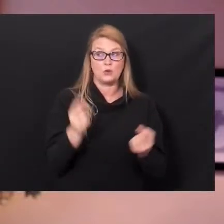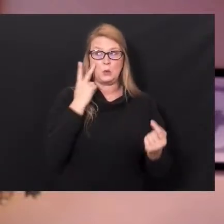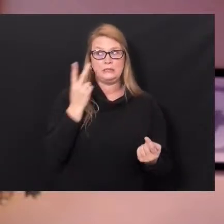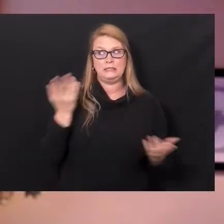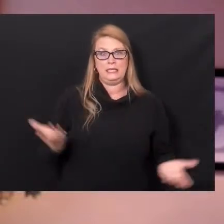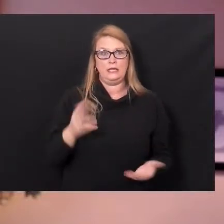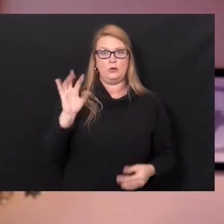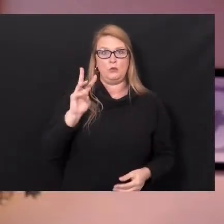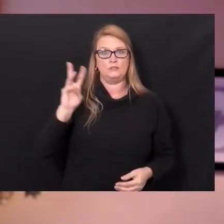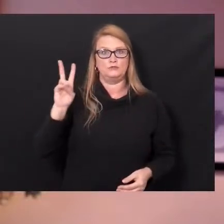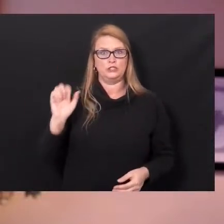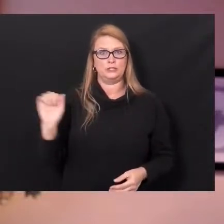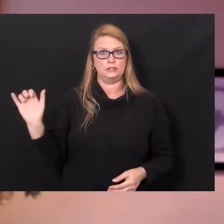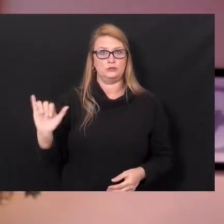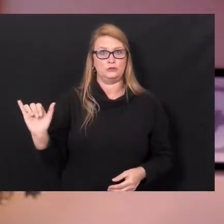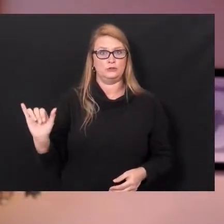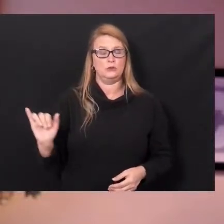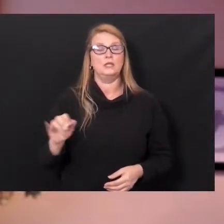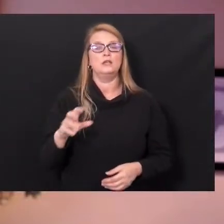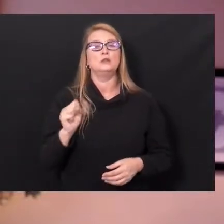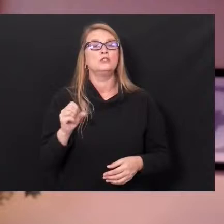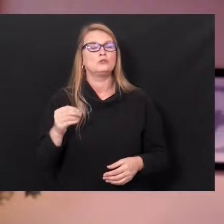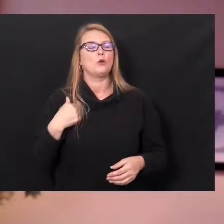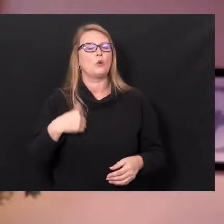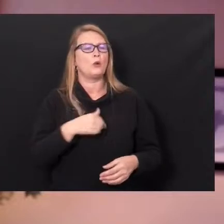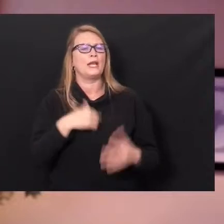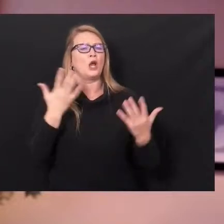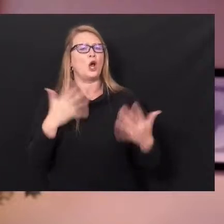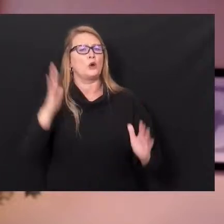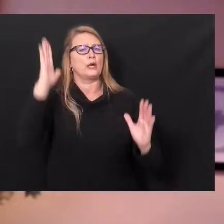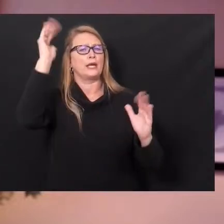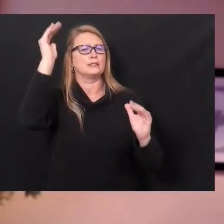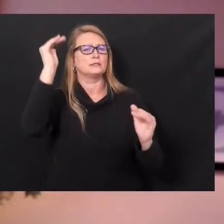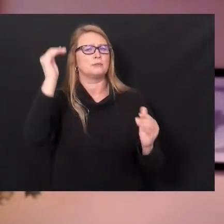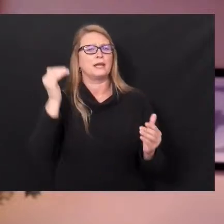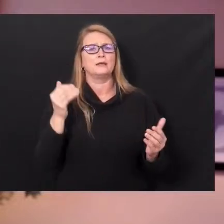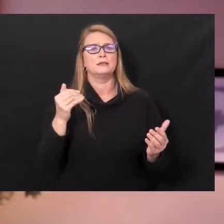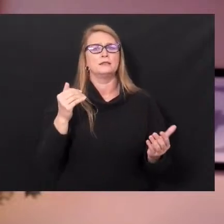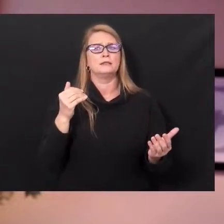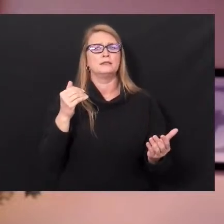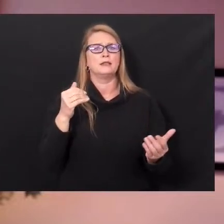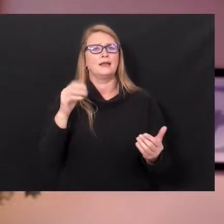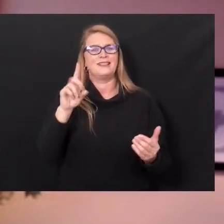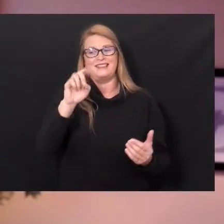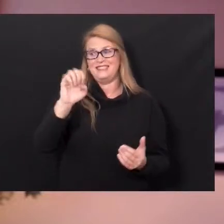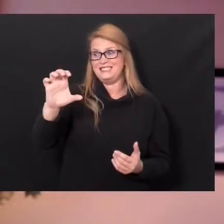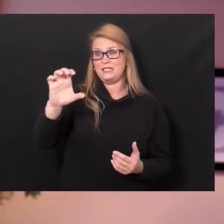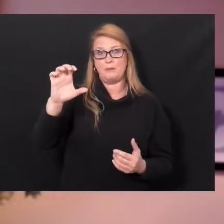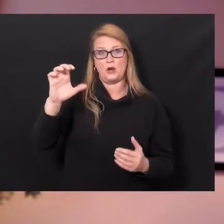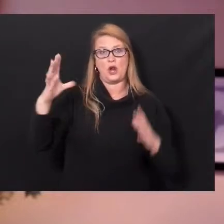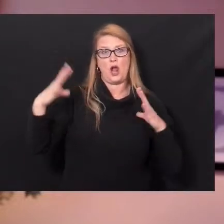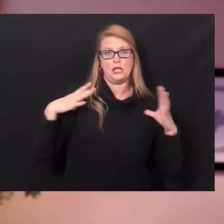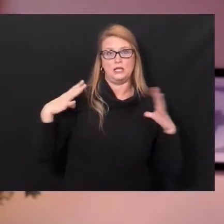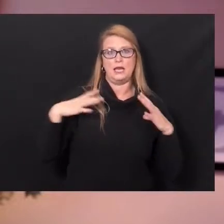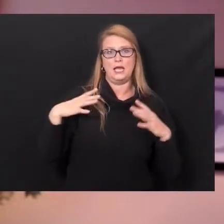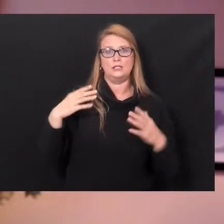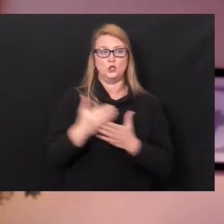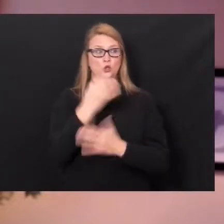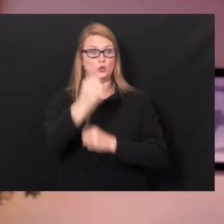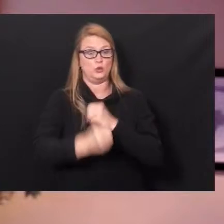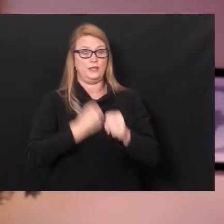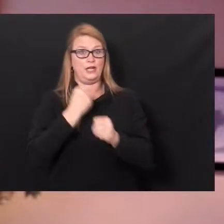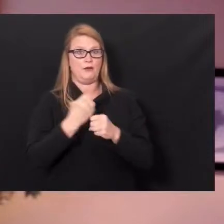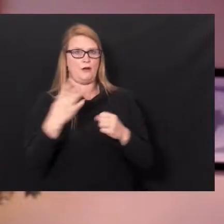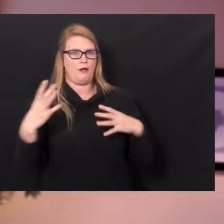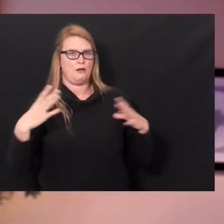Virginia as well. So we would have anticipated that given the December holidays and the new year, that we would